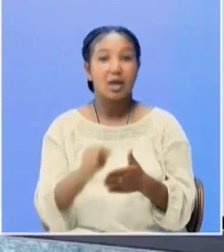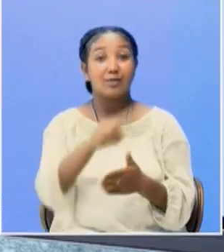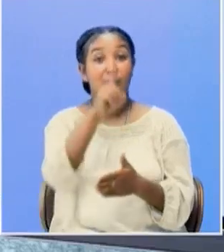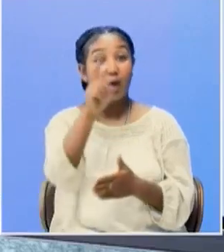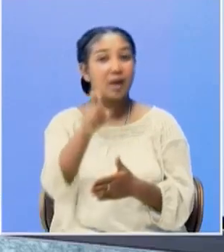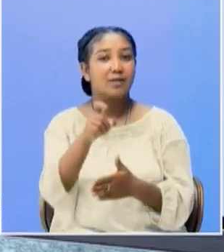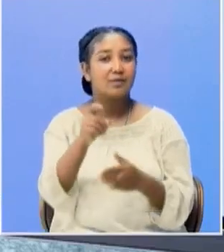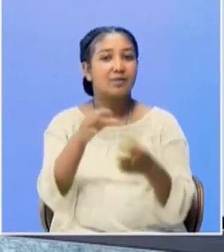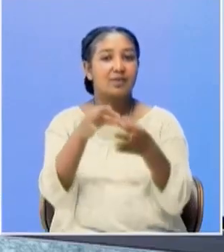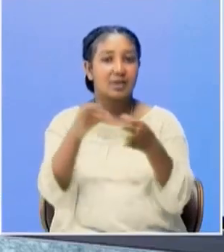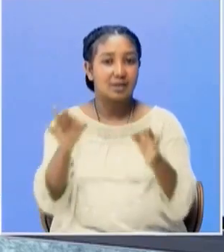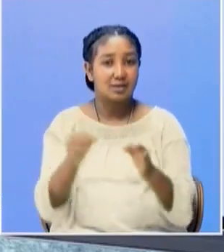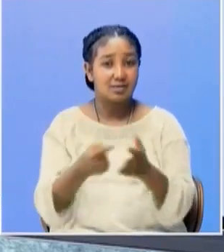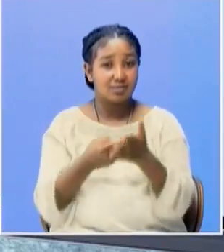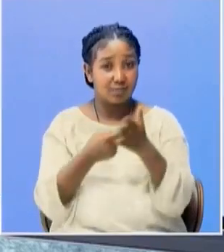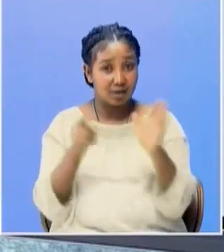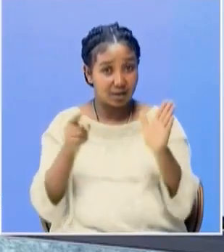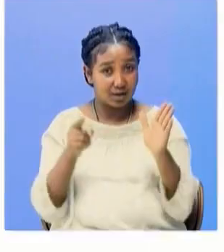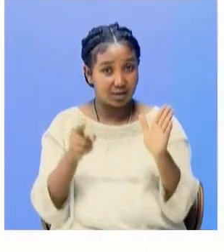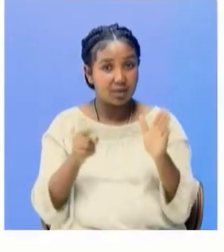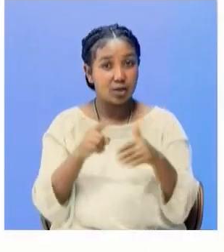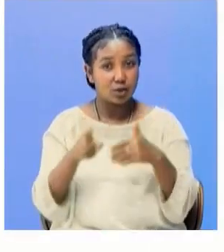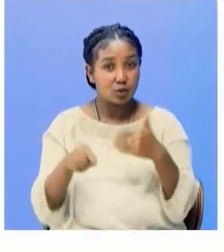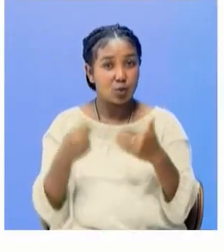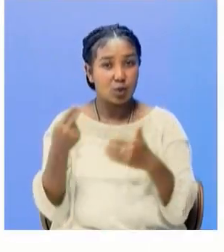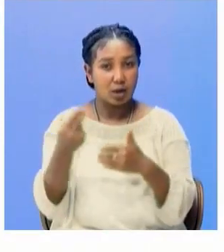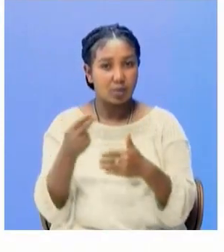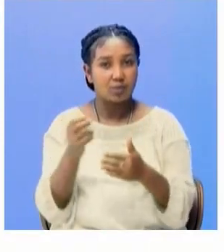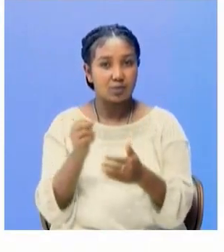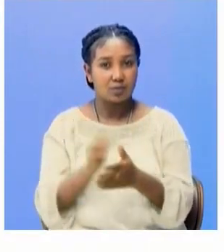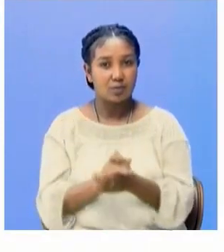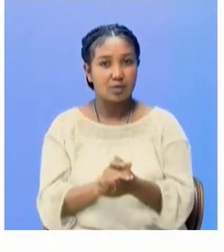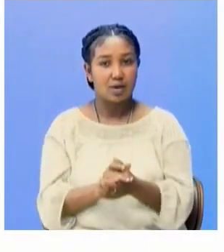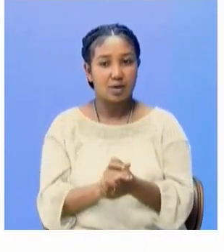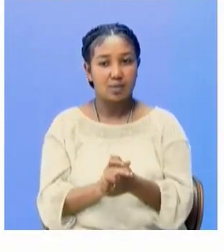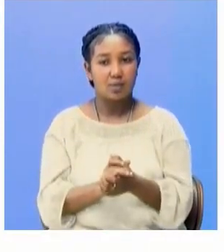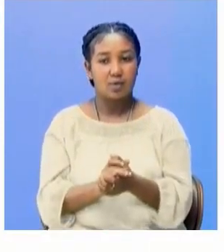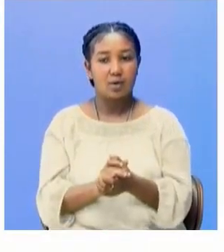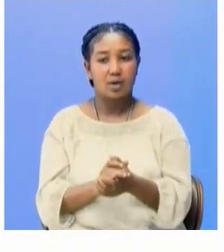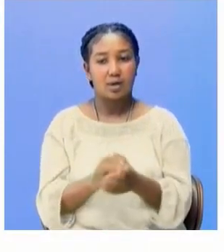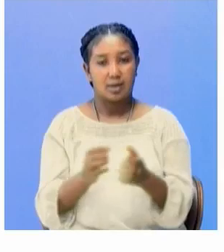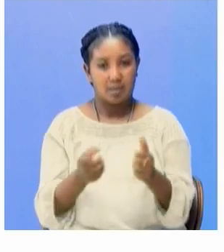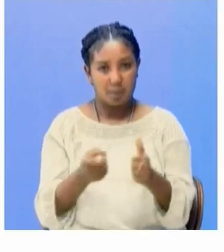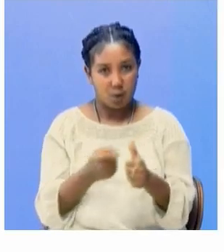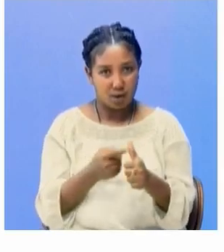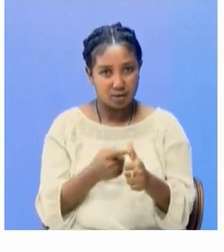interrogative sentence. Is it clear? So we can use these words. Number 1,